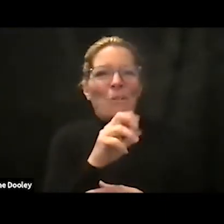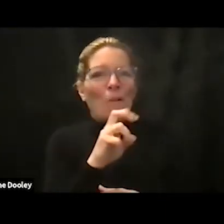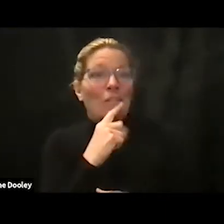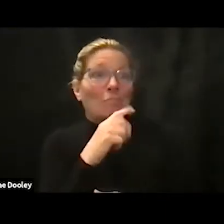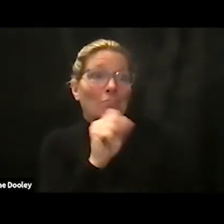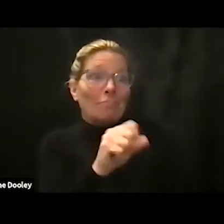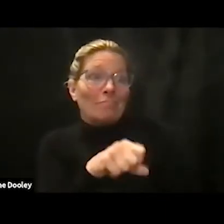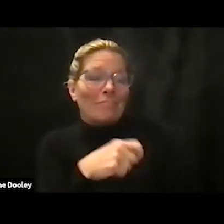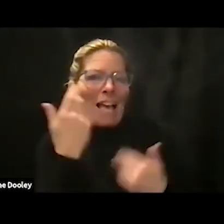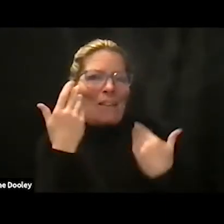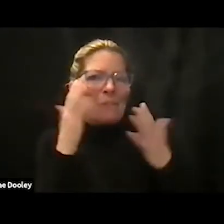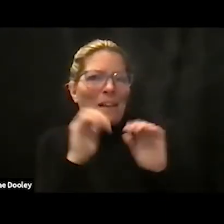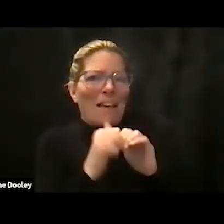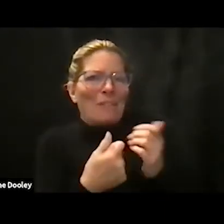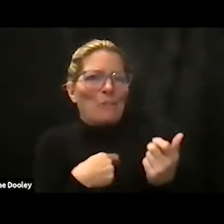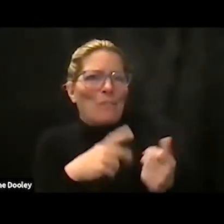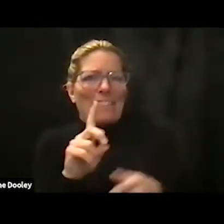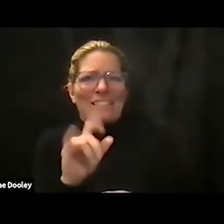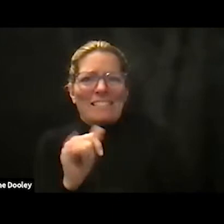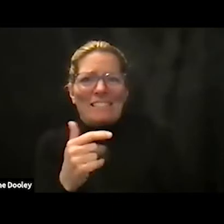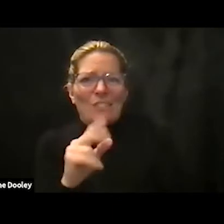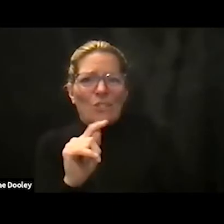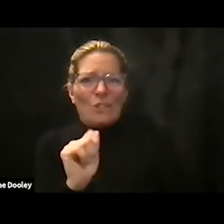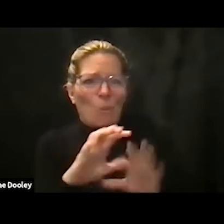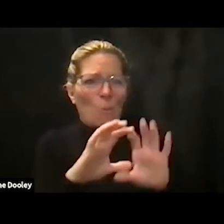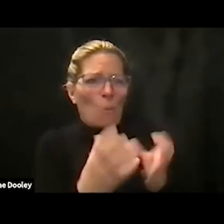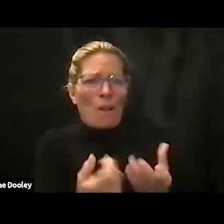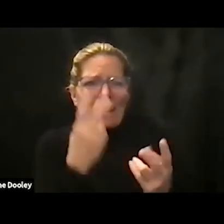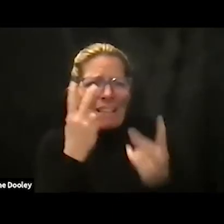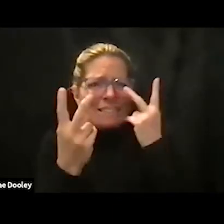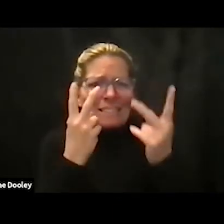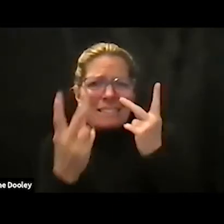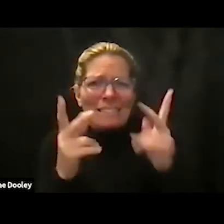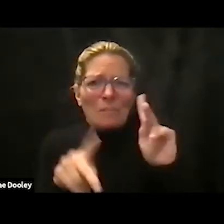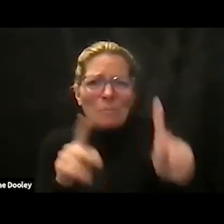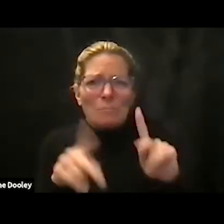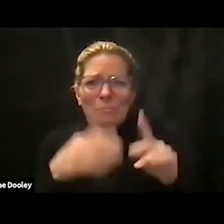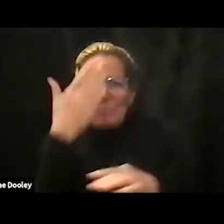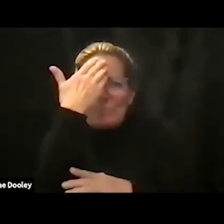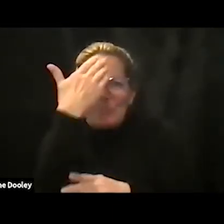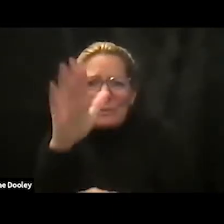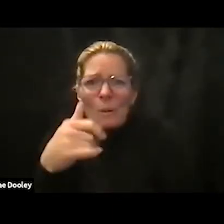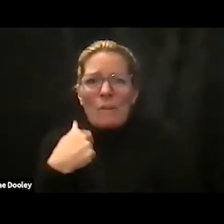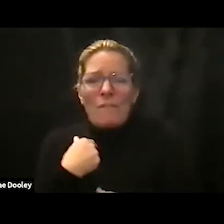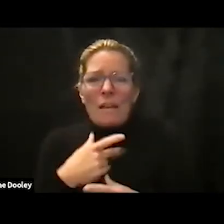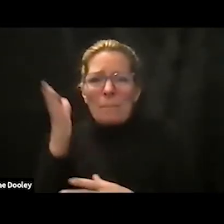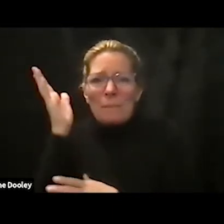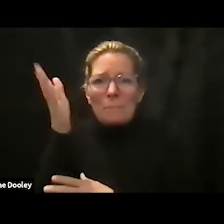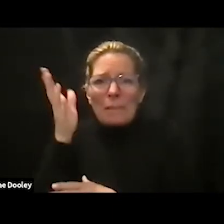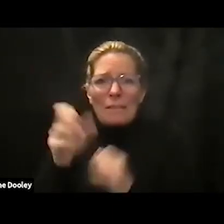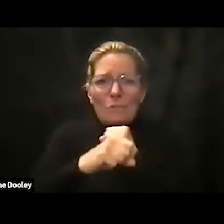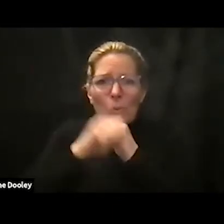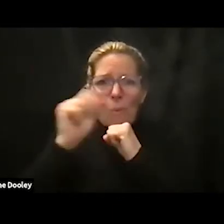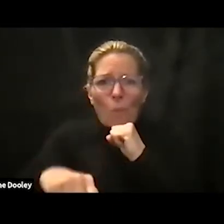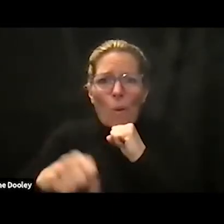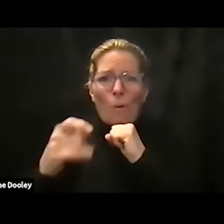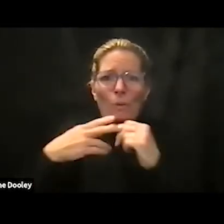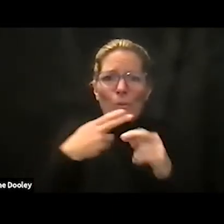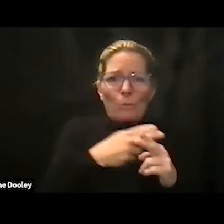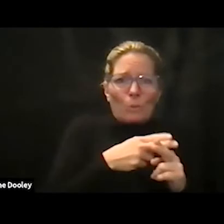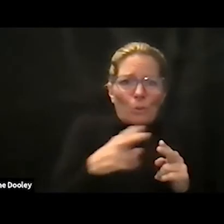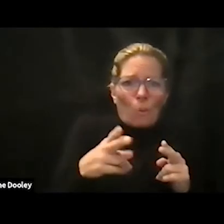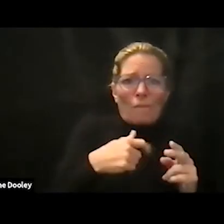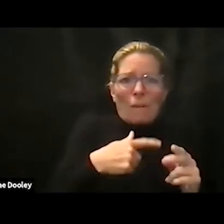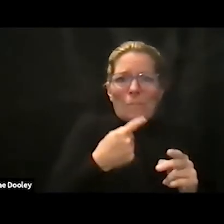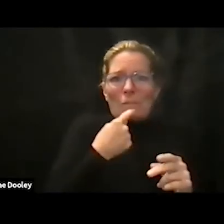Yeah. I don't know how to do these digital worlds. I can't see what people are doing. I can't have somebody. I don't know if I'm speaking too long or too short or if I'm